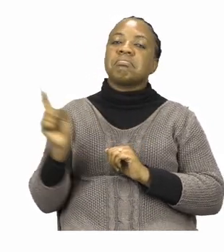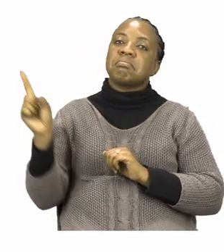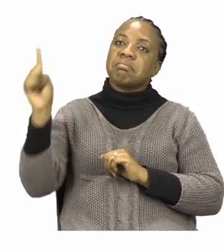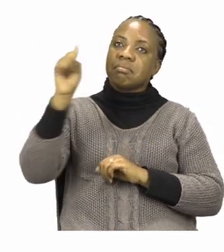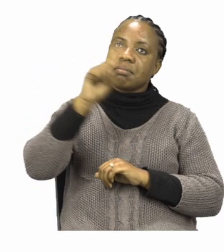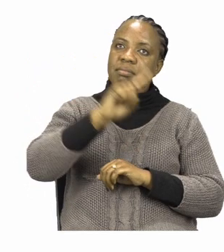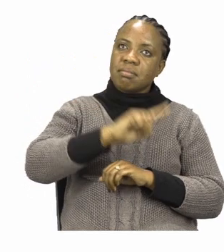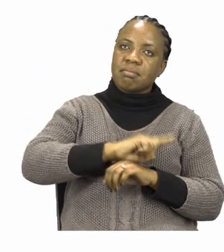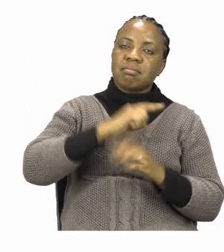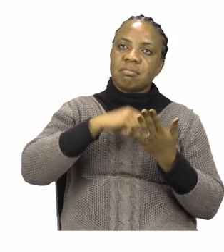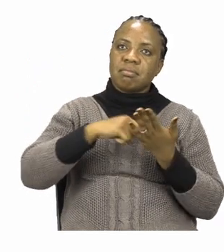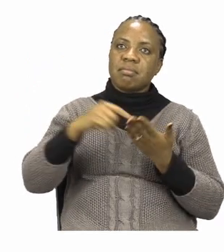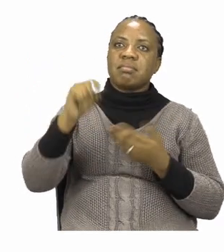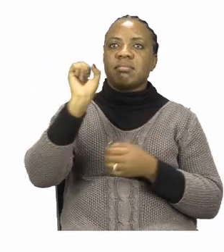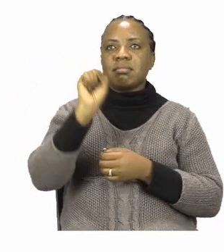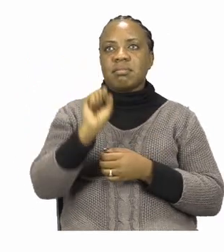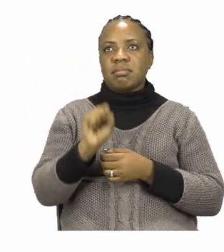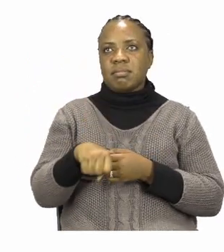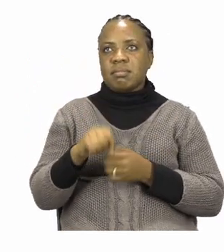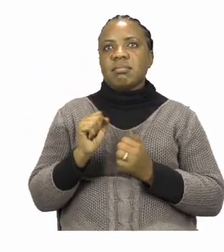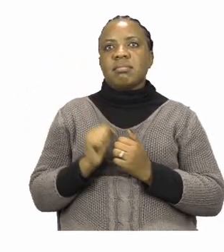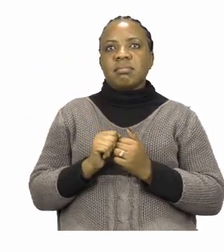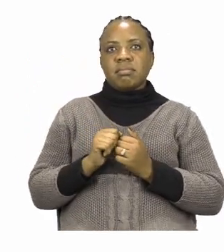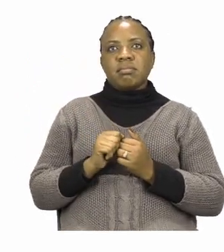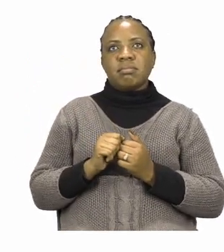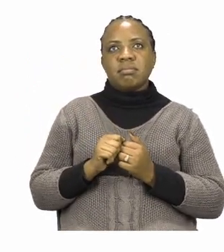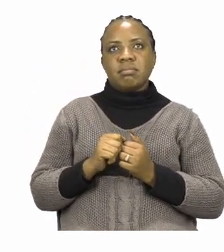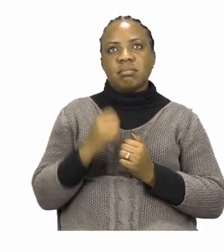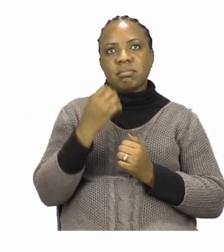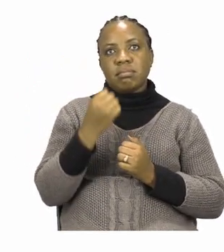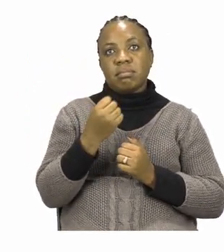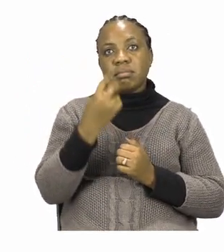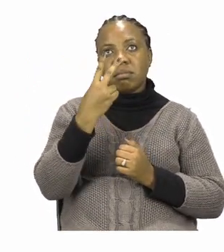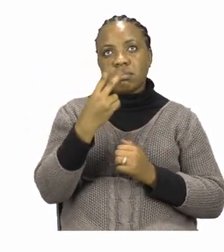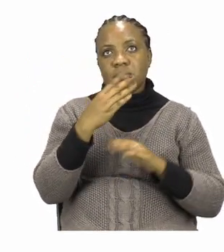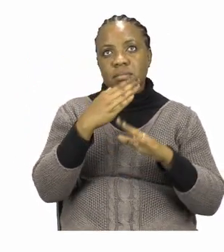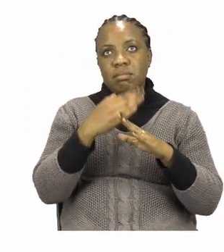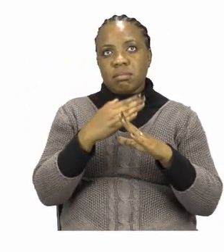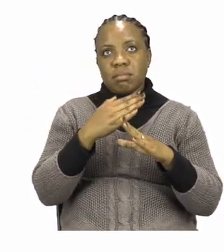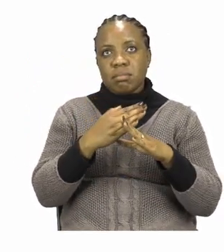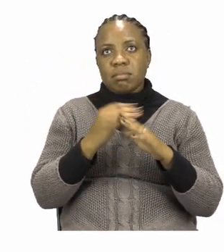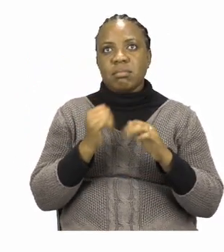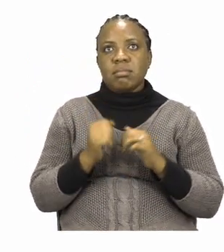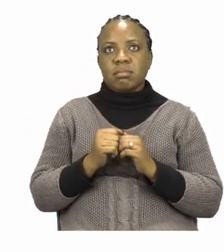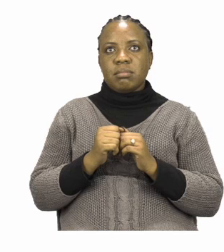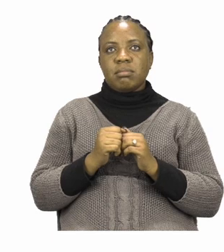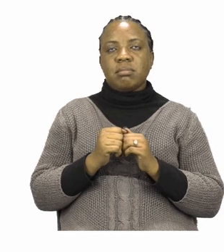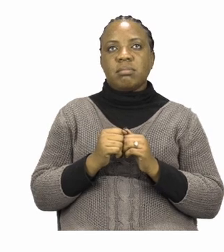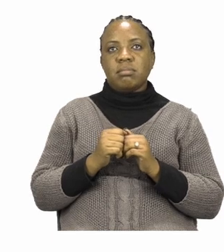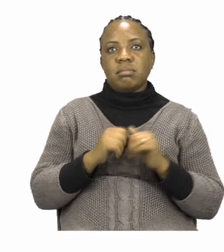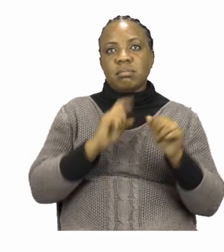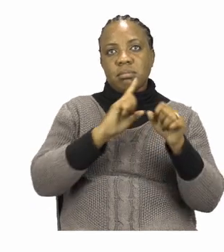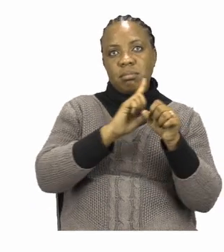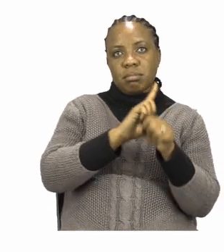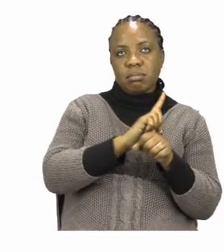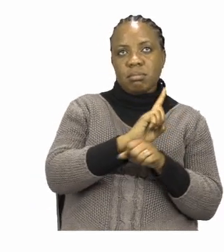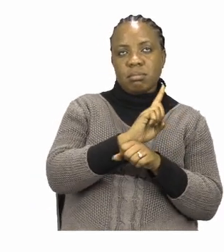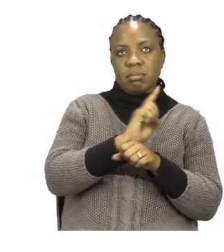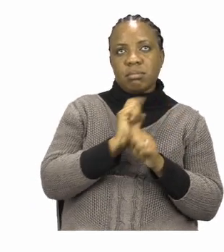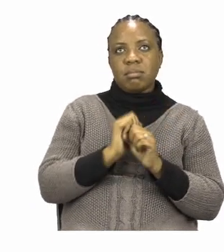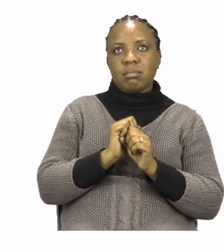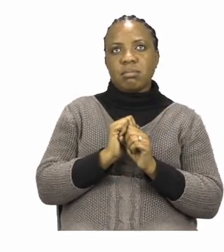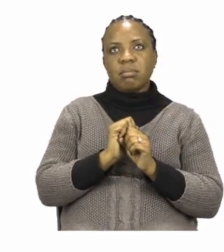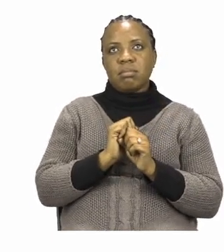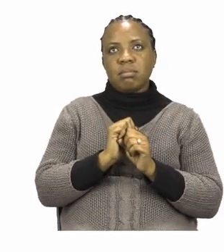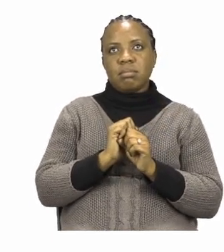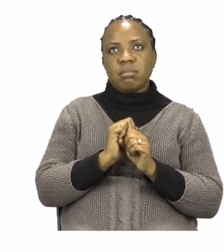the week. Now, there are two activities that you have to do on this page. The first one is going to